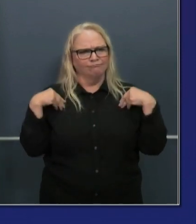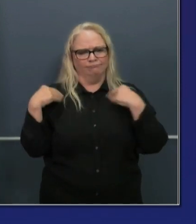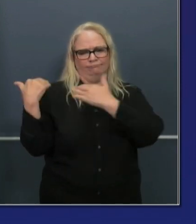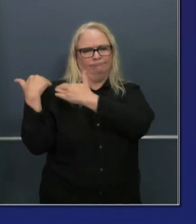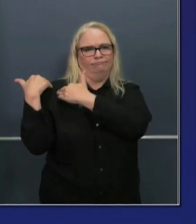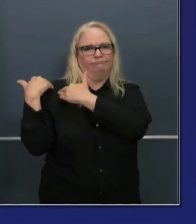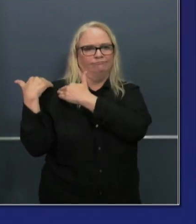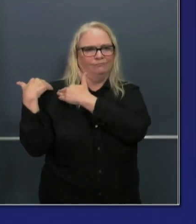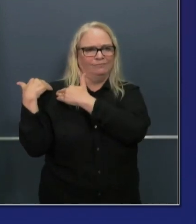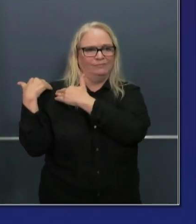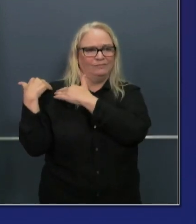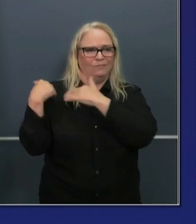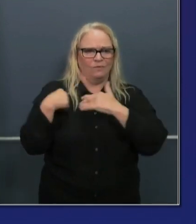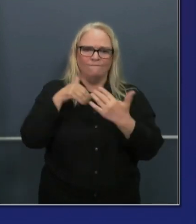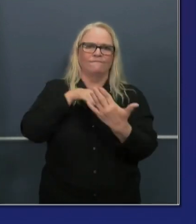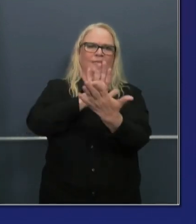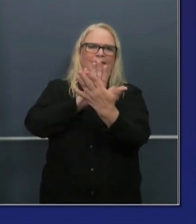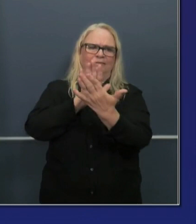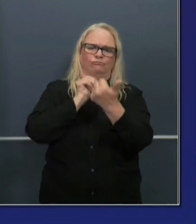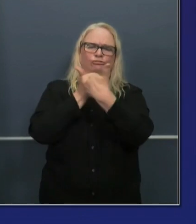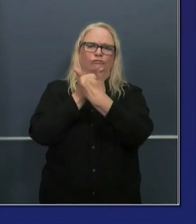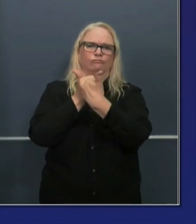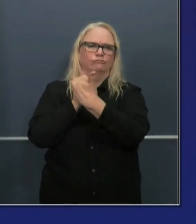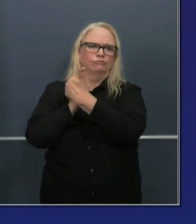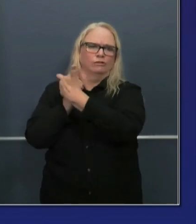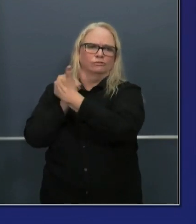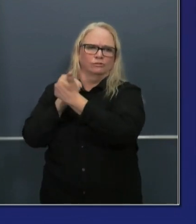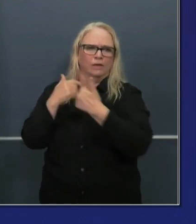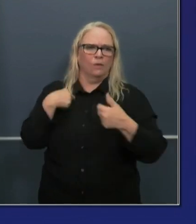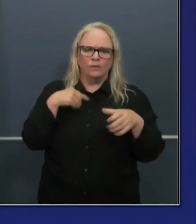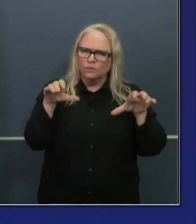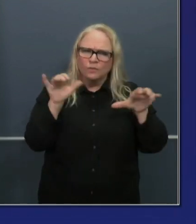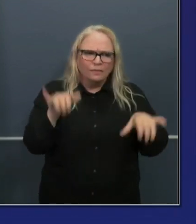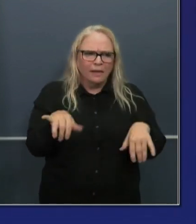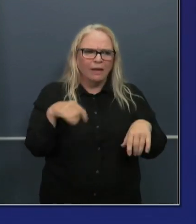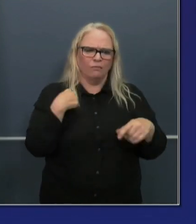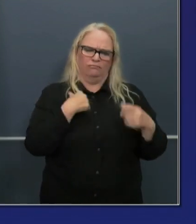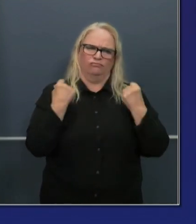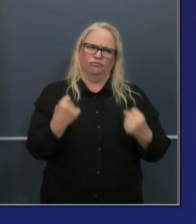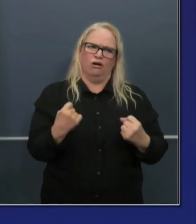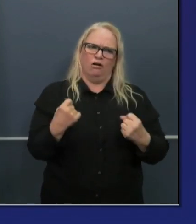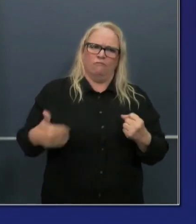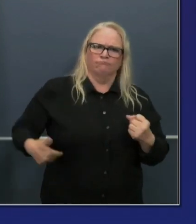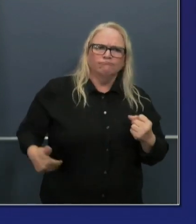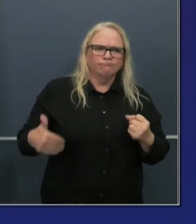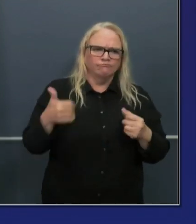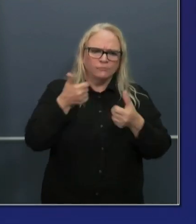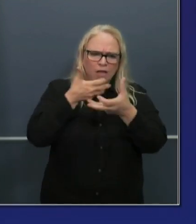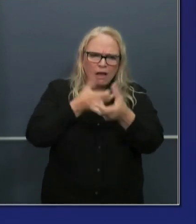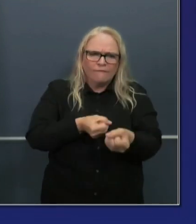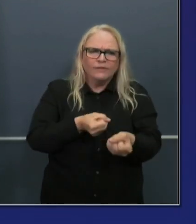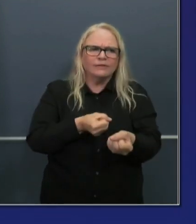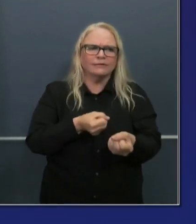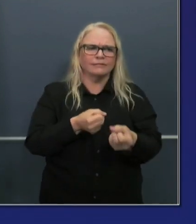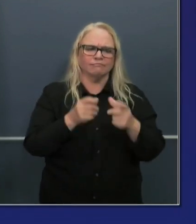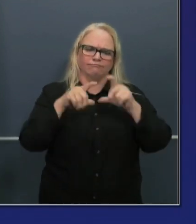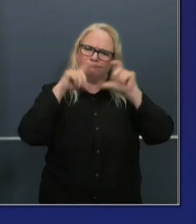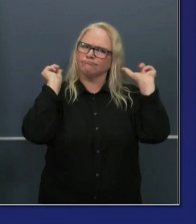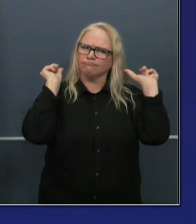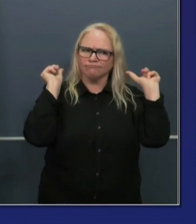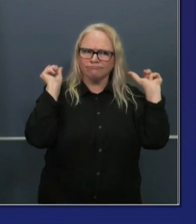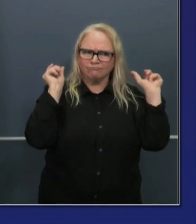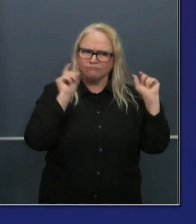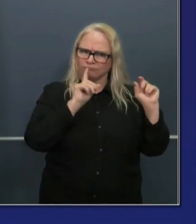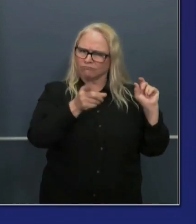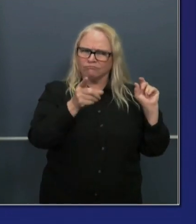a moment and having the fortitude, the character, the conviction, the confidence to put a face covering on, to mitigate not